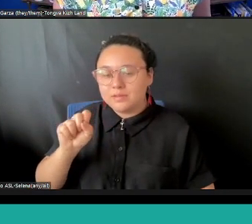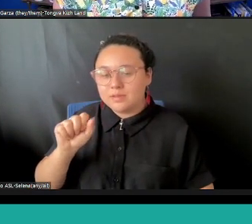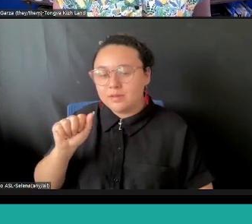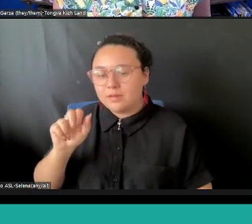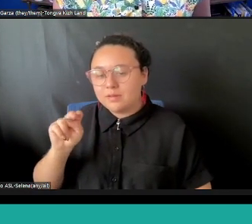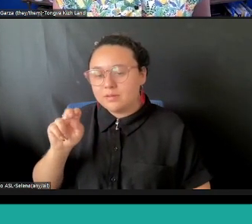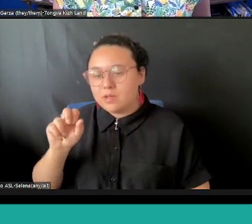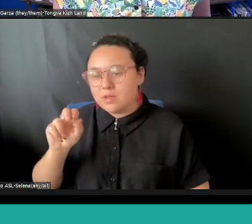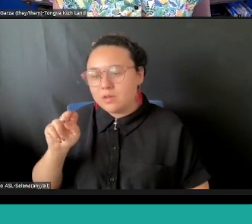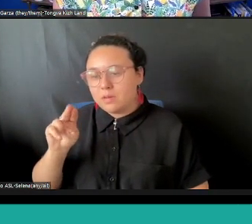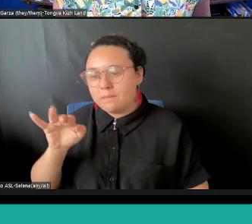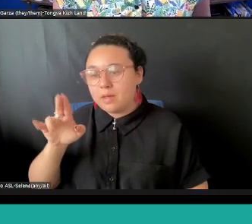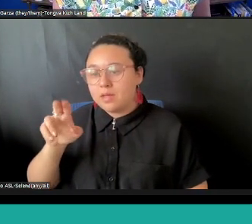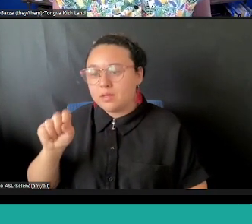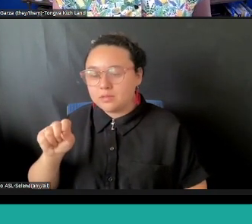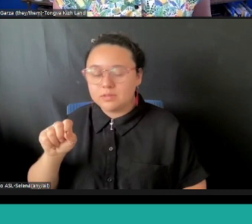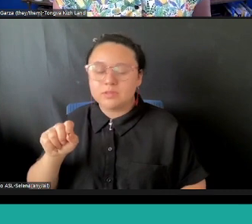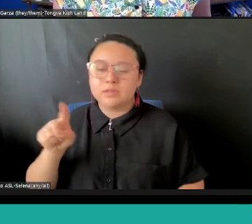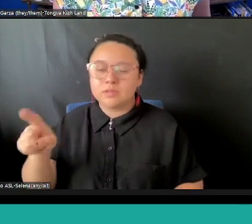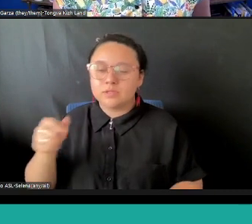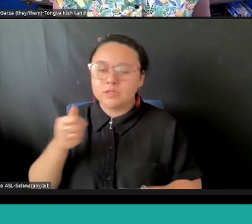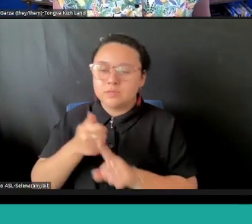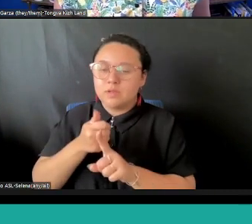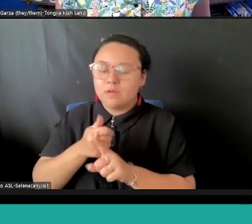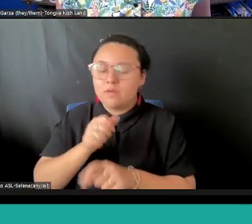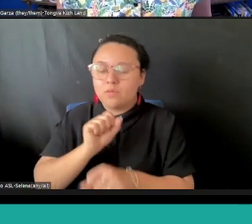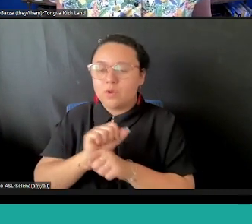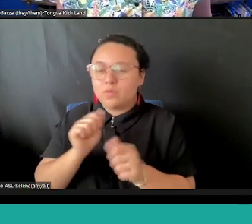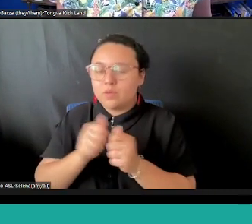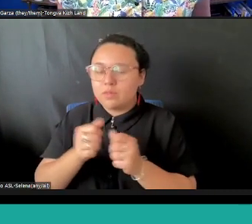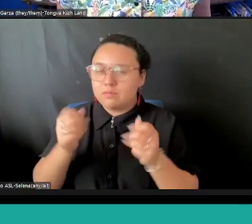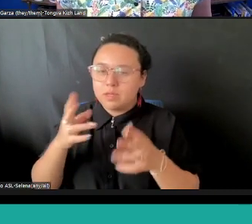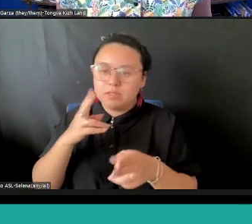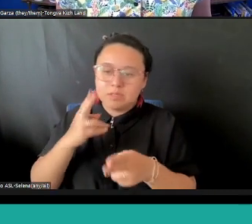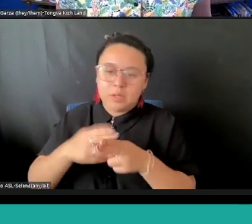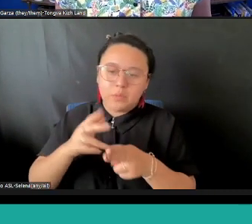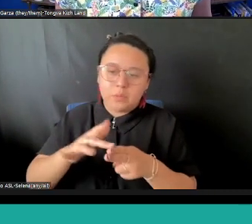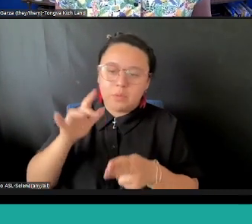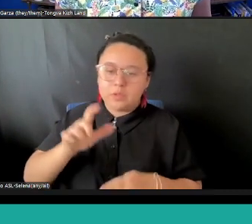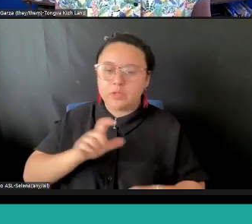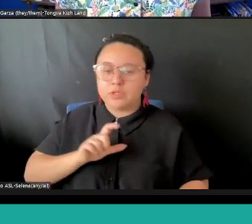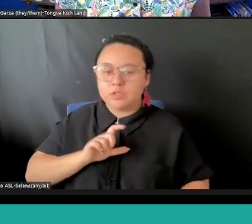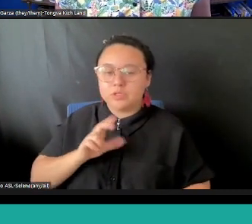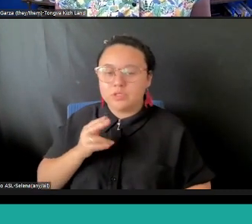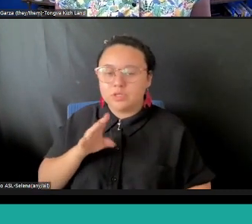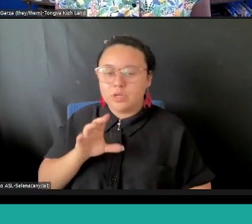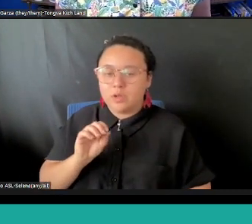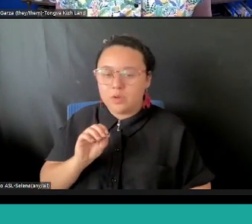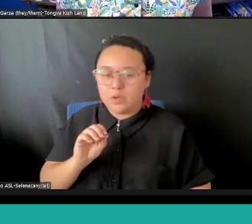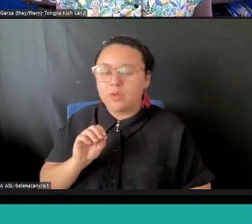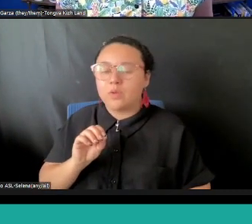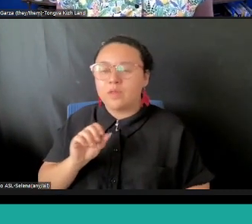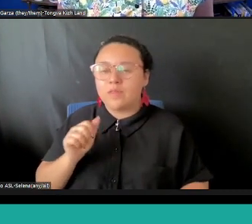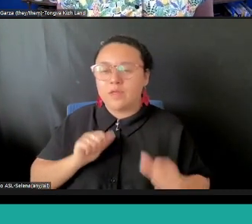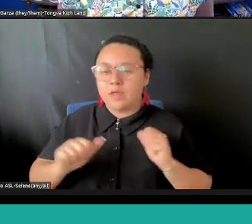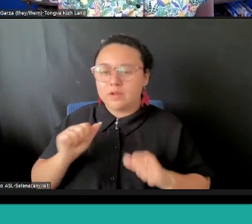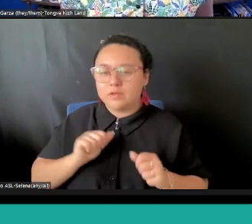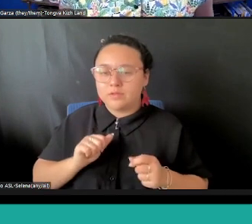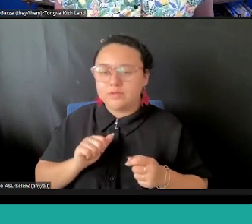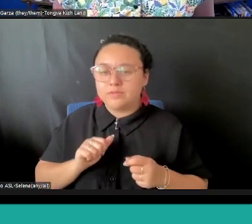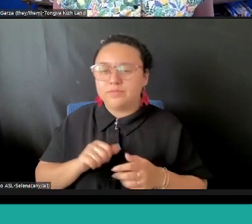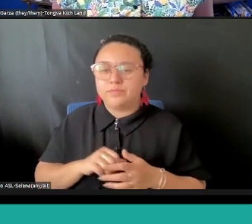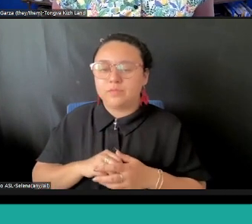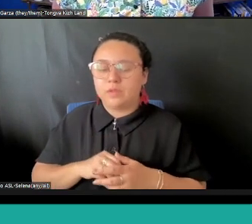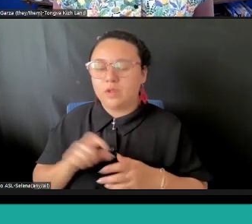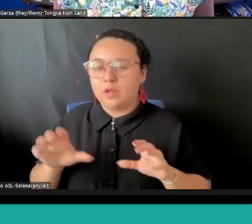with the most notable Chicano theater collectives in the field. So naming only two, El Teatro Campesino, as we've said, but also doing a